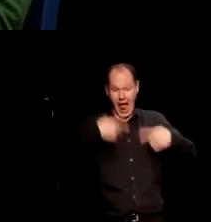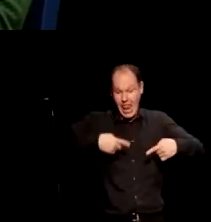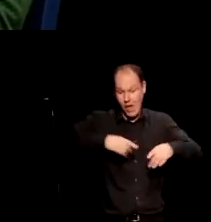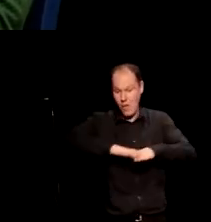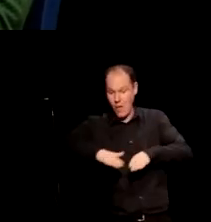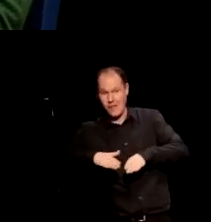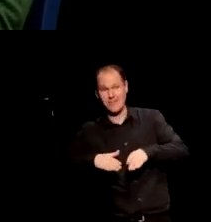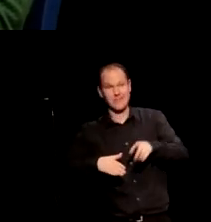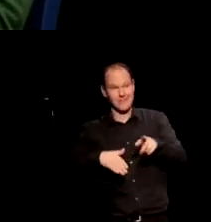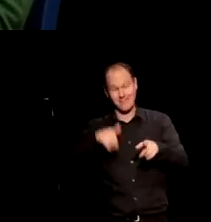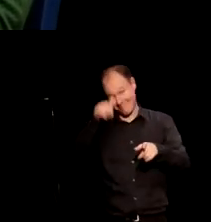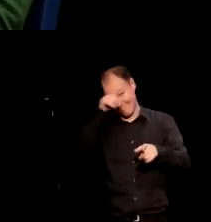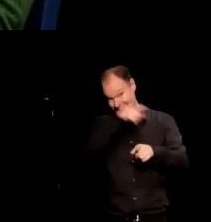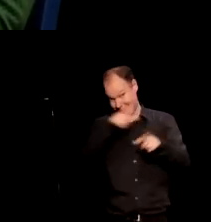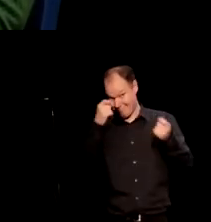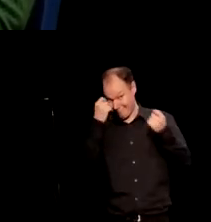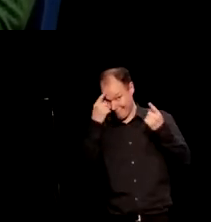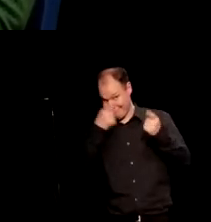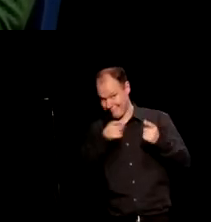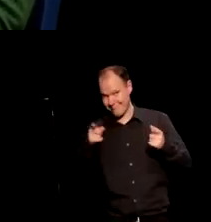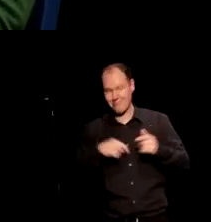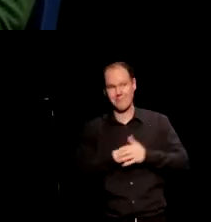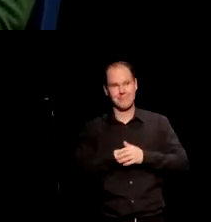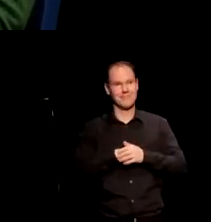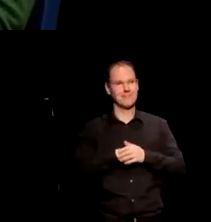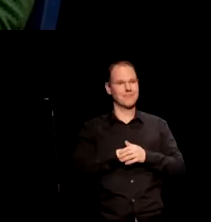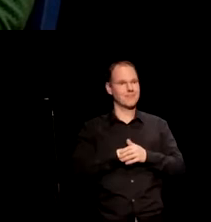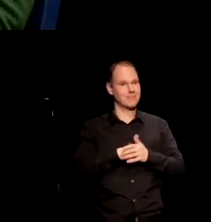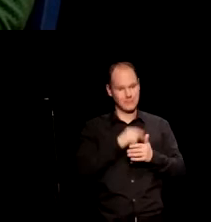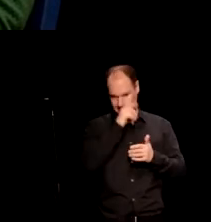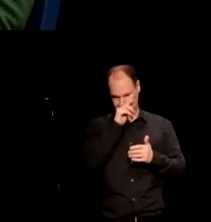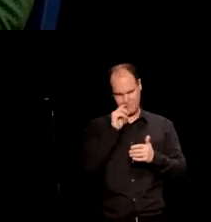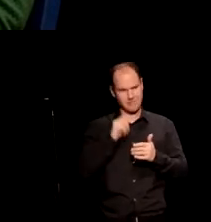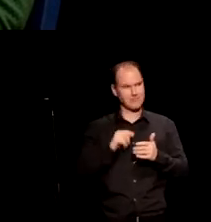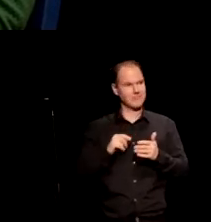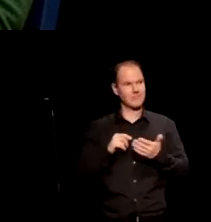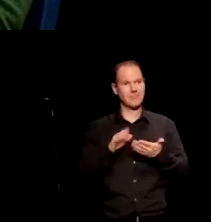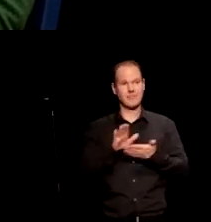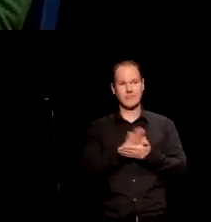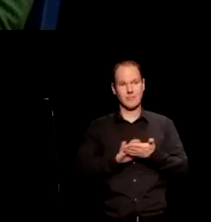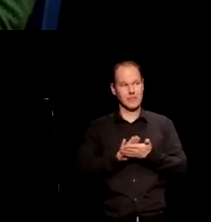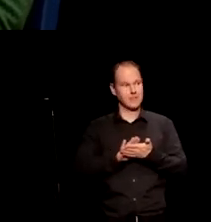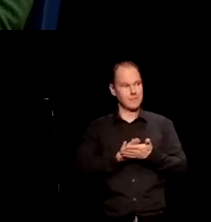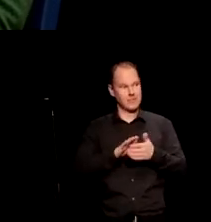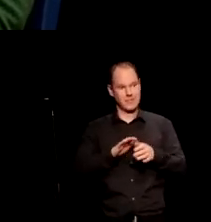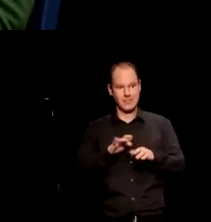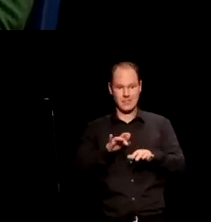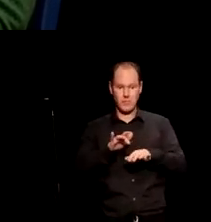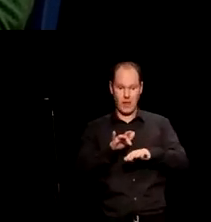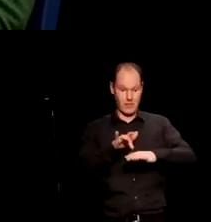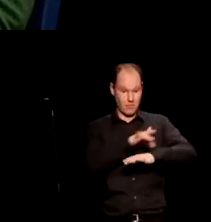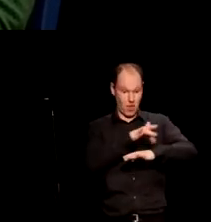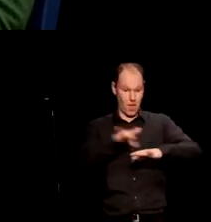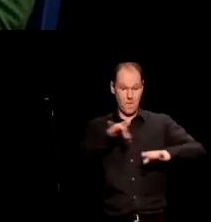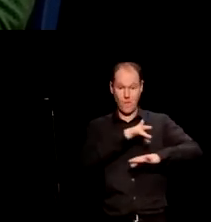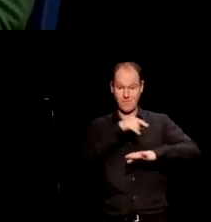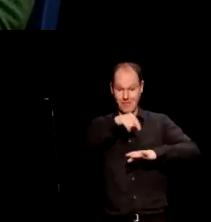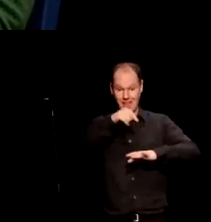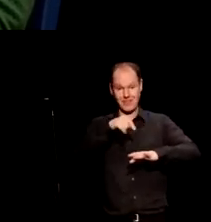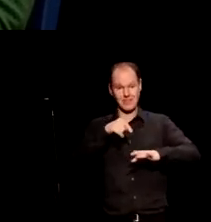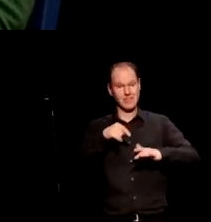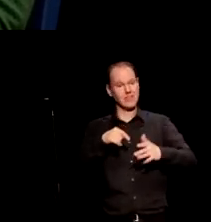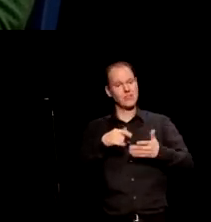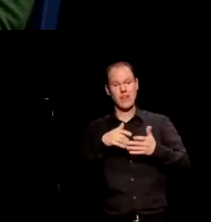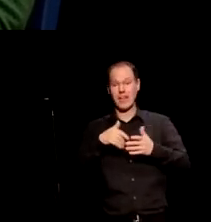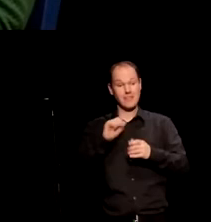Khadija Ibrahim. You know, to preserve and protect, but that's not what the purpose of that. The collection was